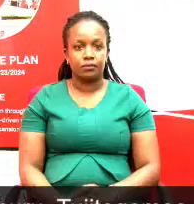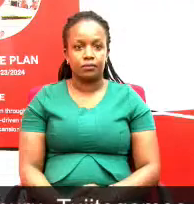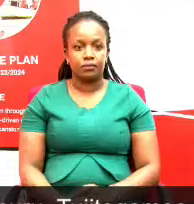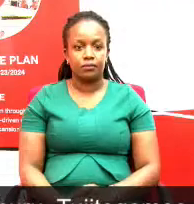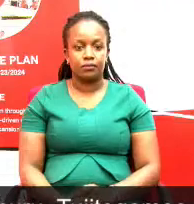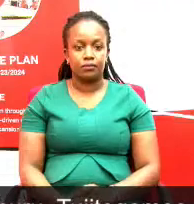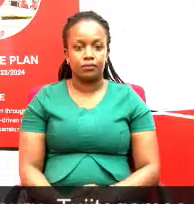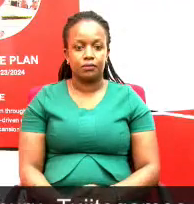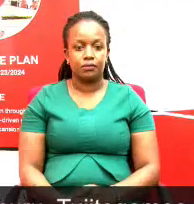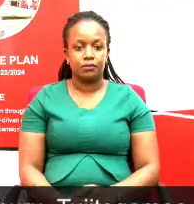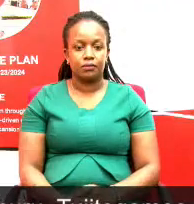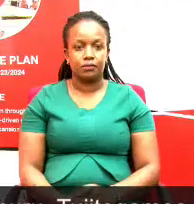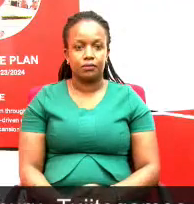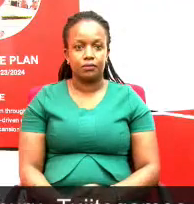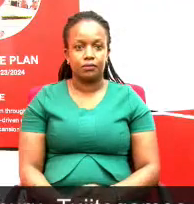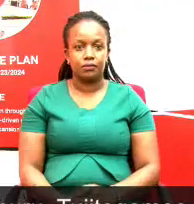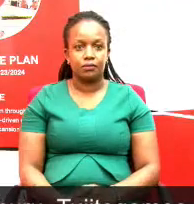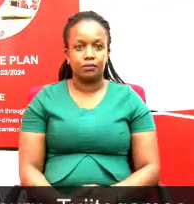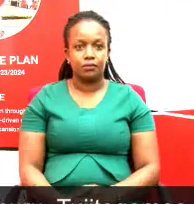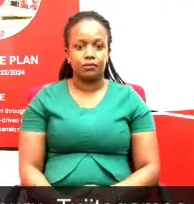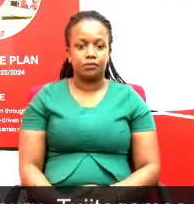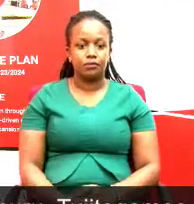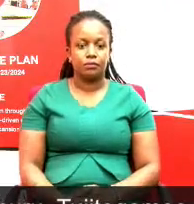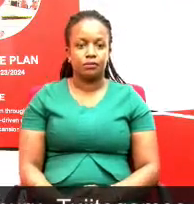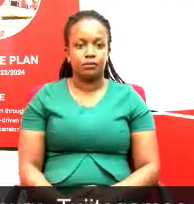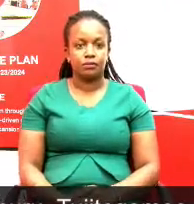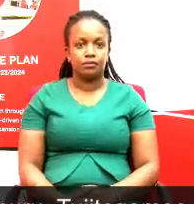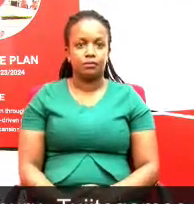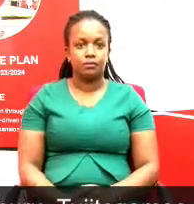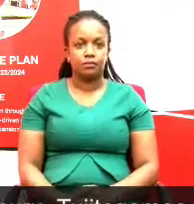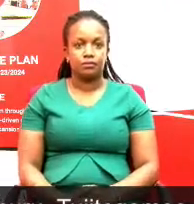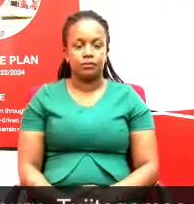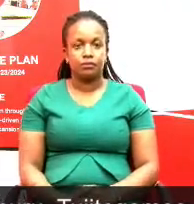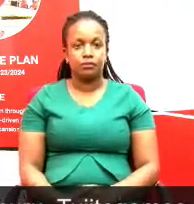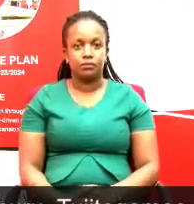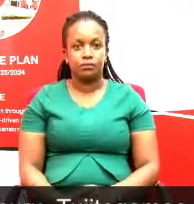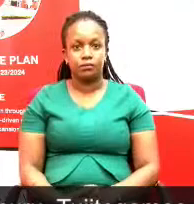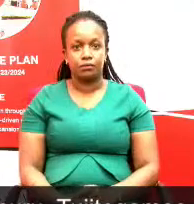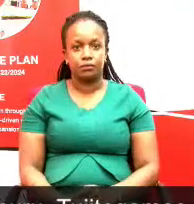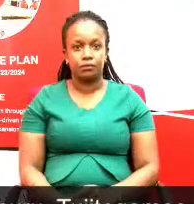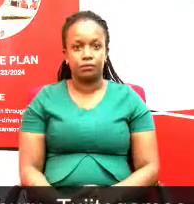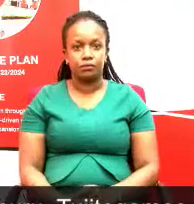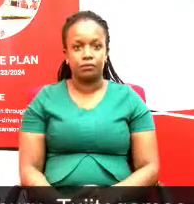Thank you. Yes, kindly hold it up. Thank you.